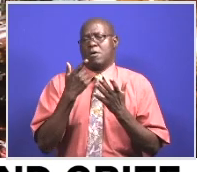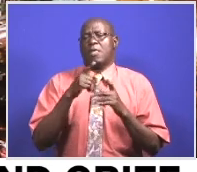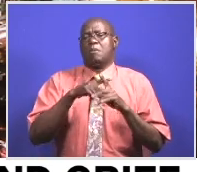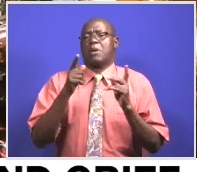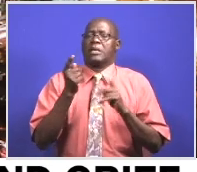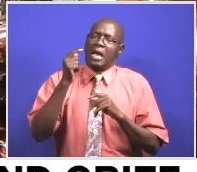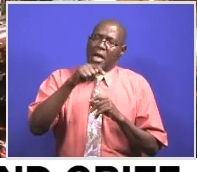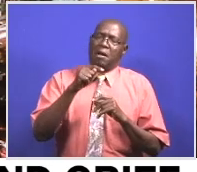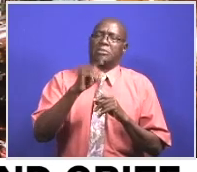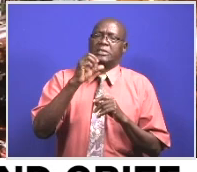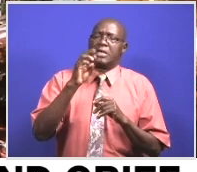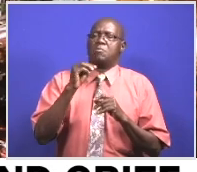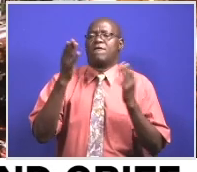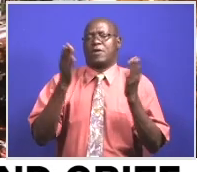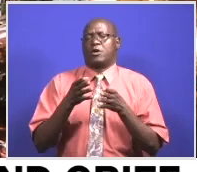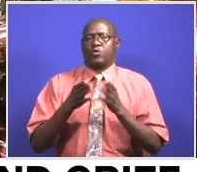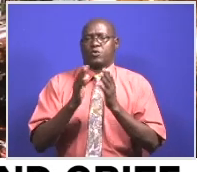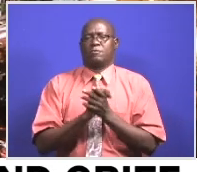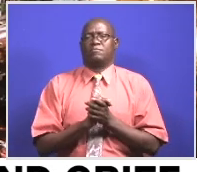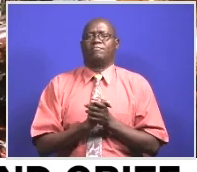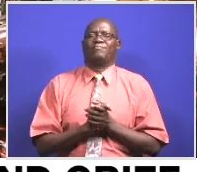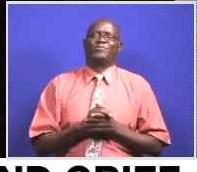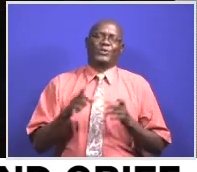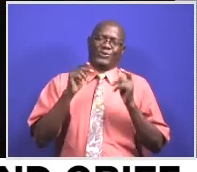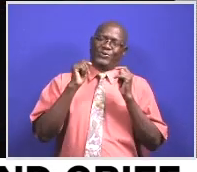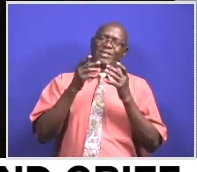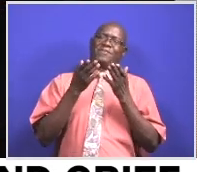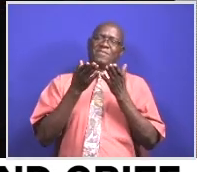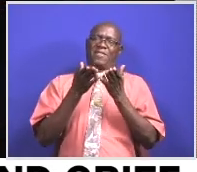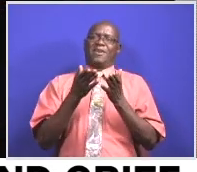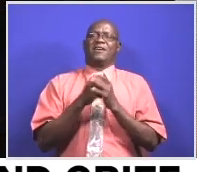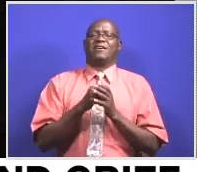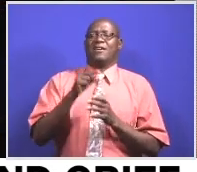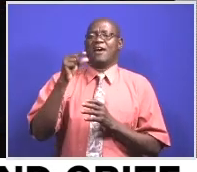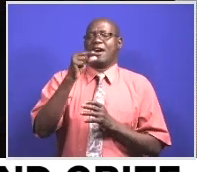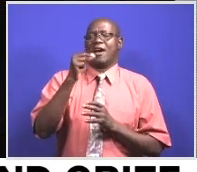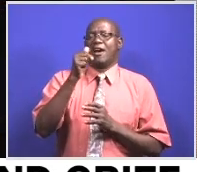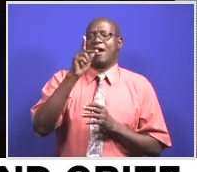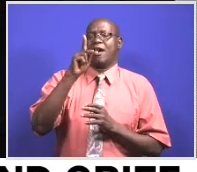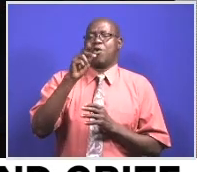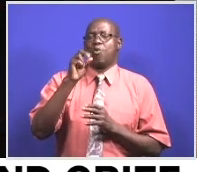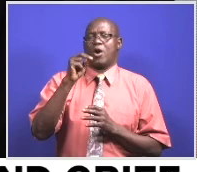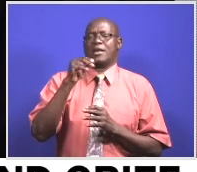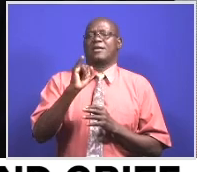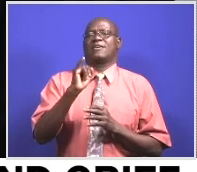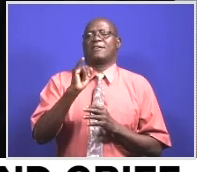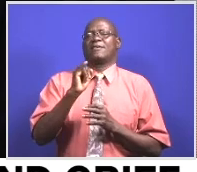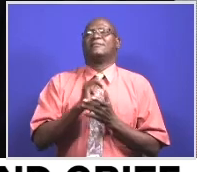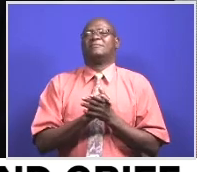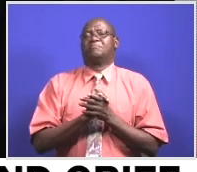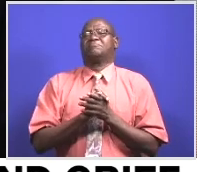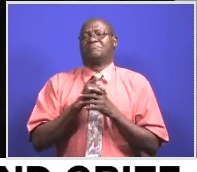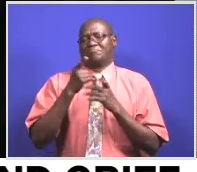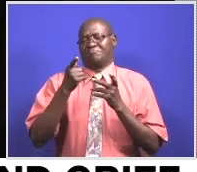Sitam Valley Road. Great. Thank you so much. Well, there you have it, Gakwandi Alian. I have nothing more to say other than